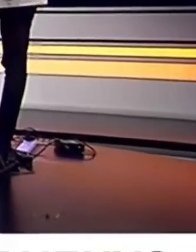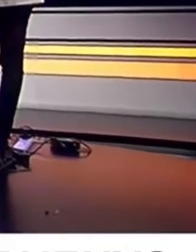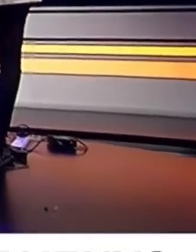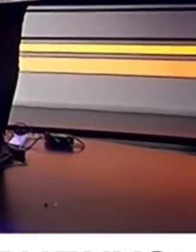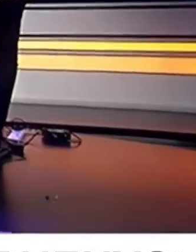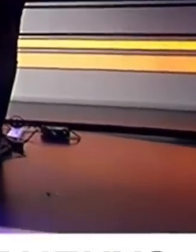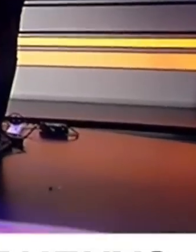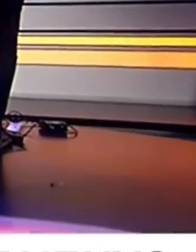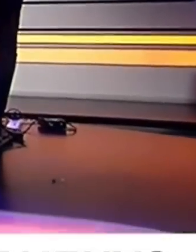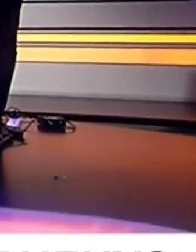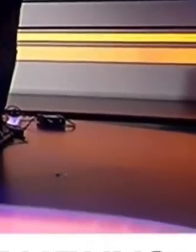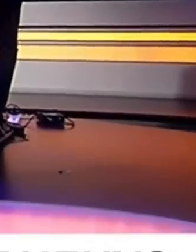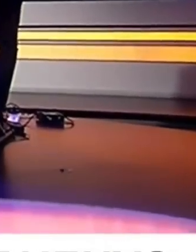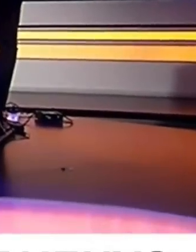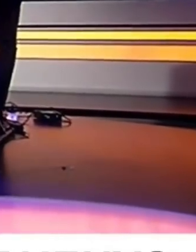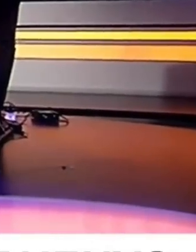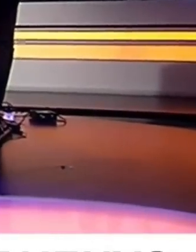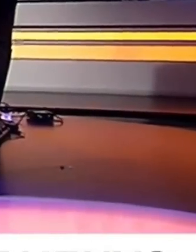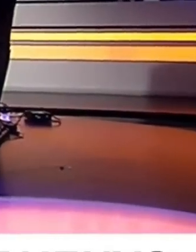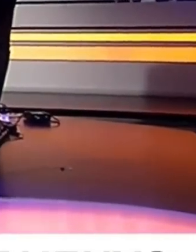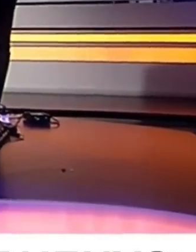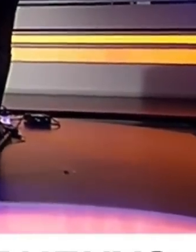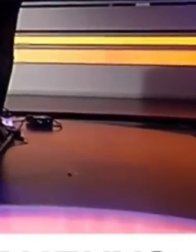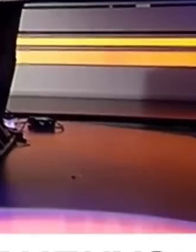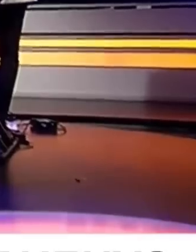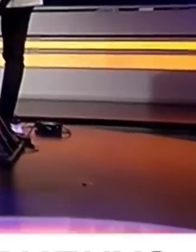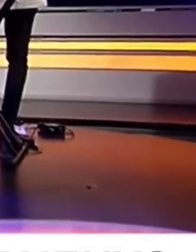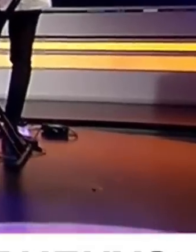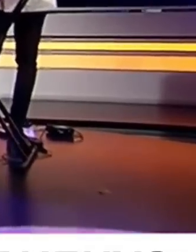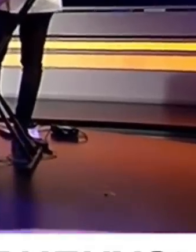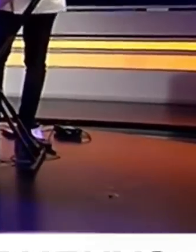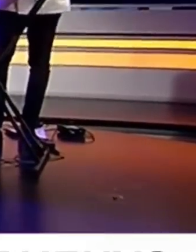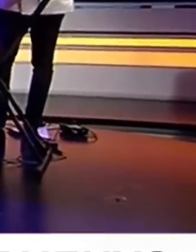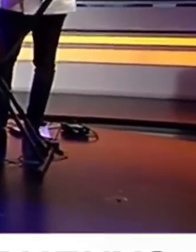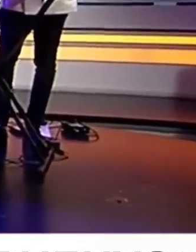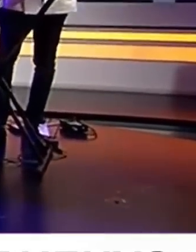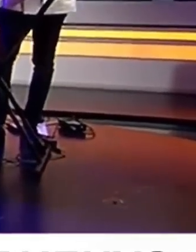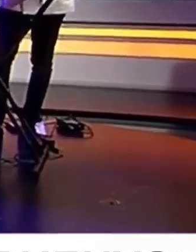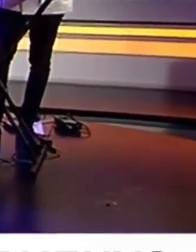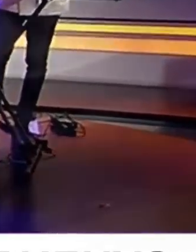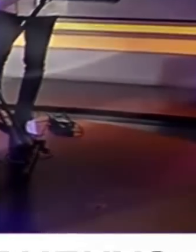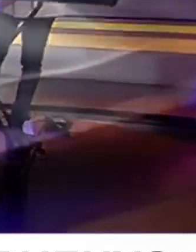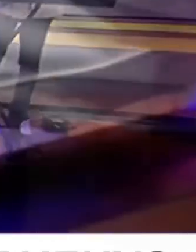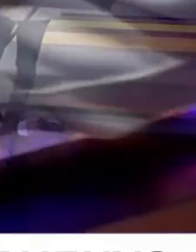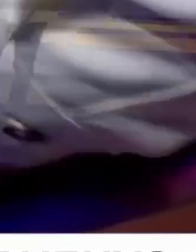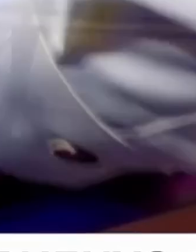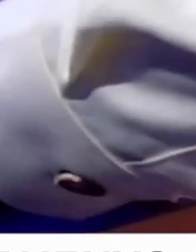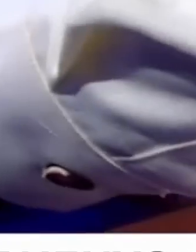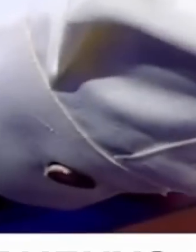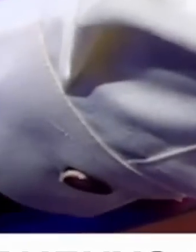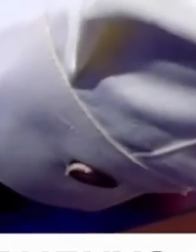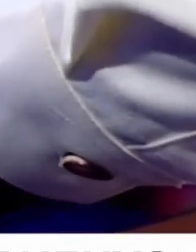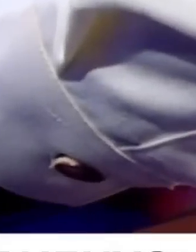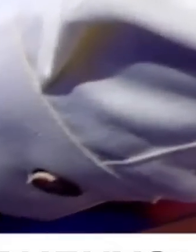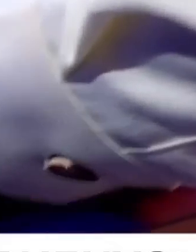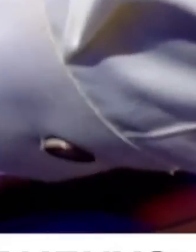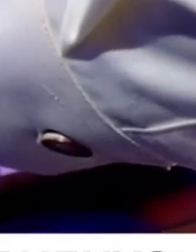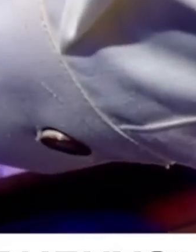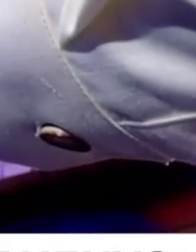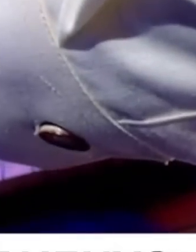lokele tjale para patala theto mathwahlwa e tsebe ya go thiletša